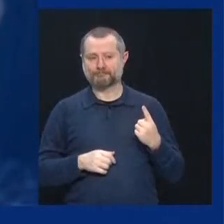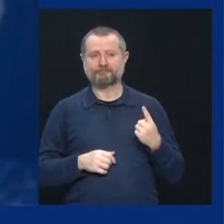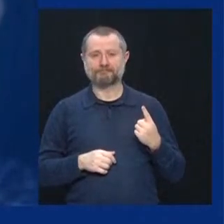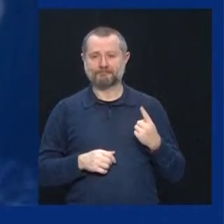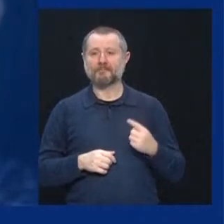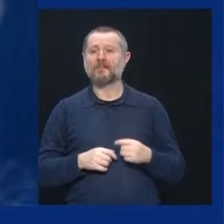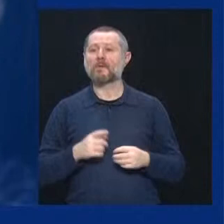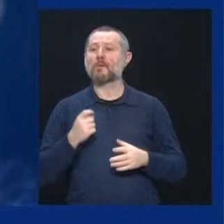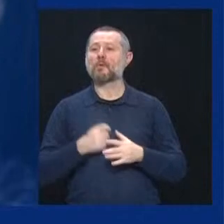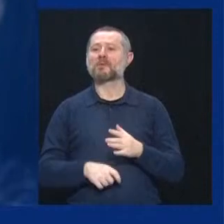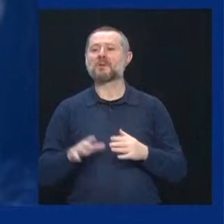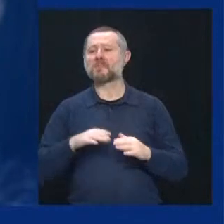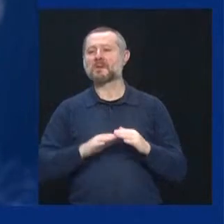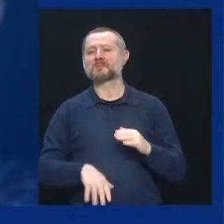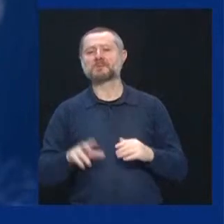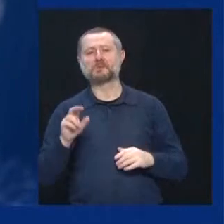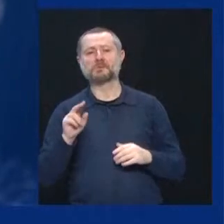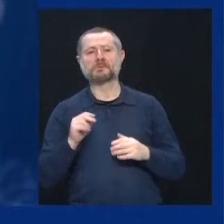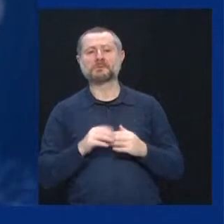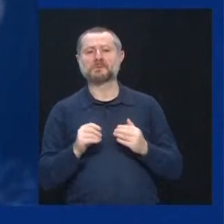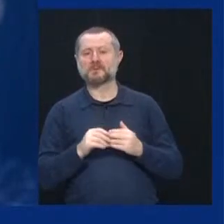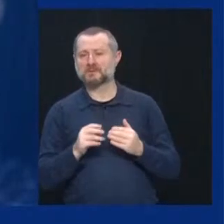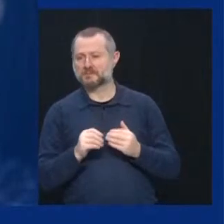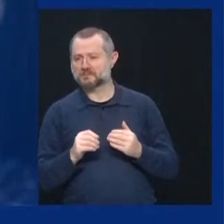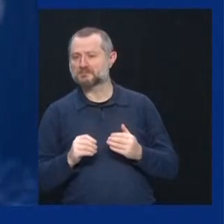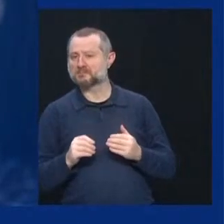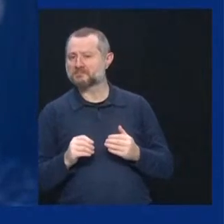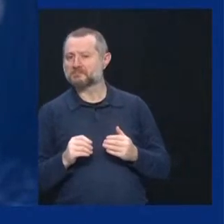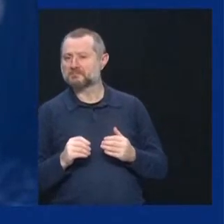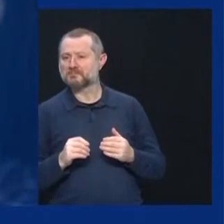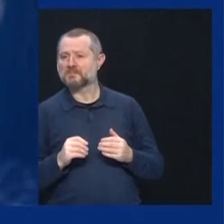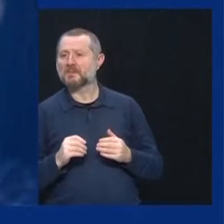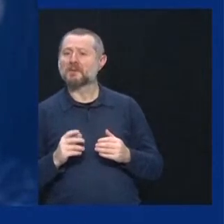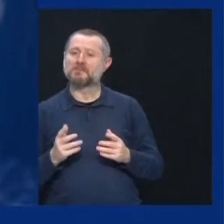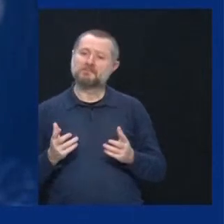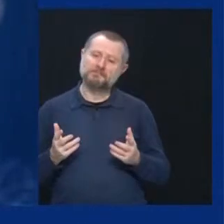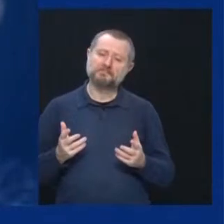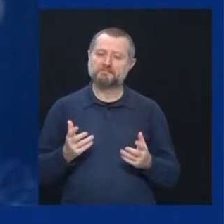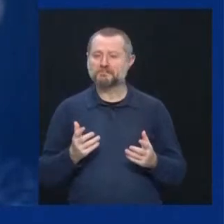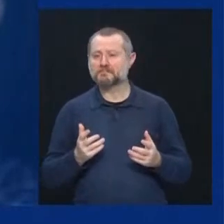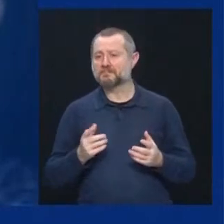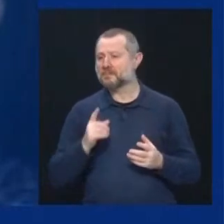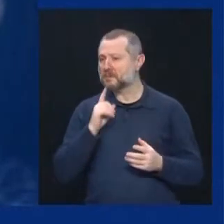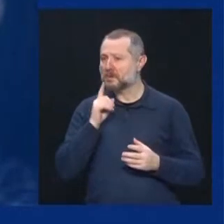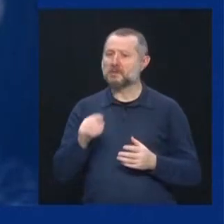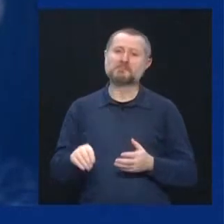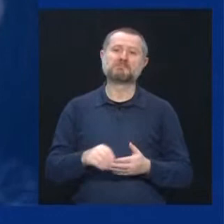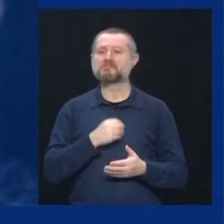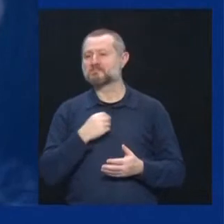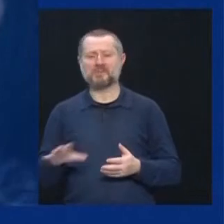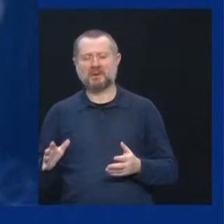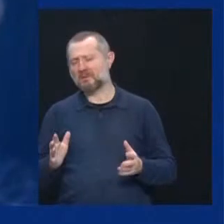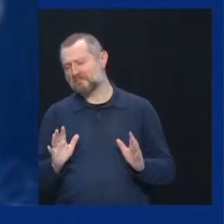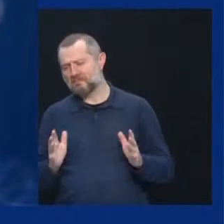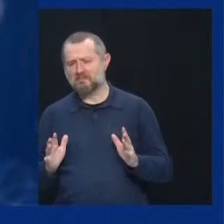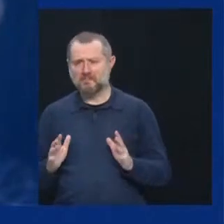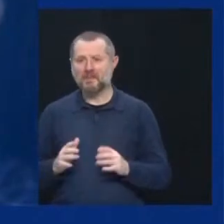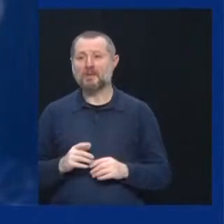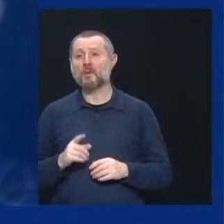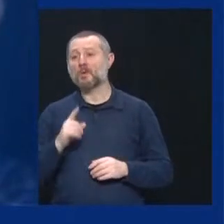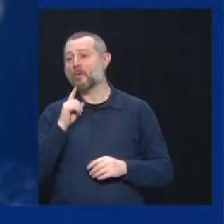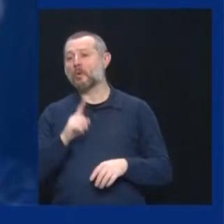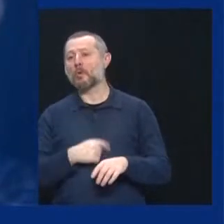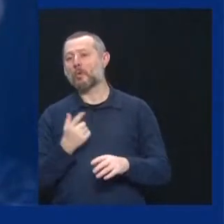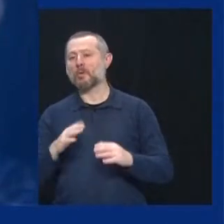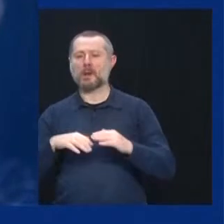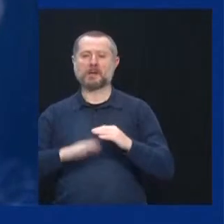than $30, not to diminish $30, but it's less than $30. It takes 30 minutes or less.